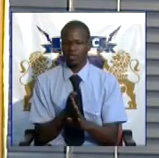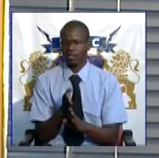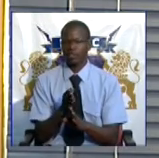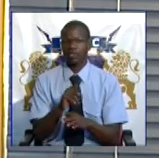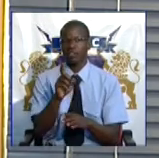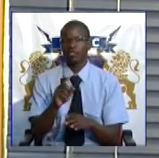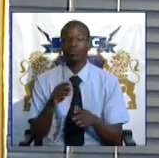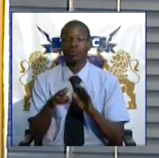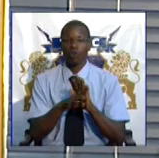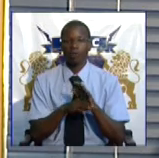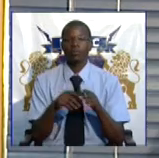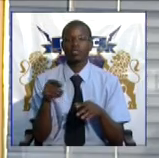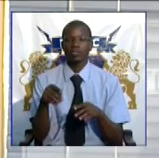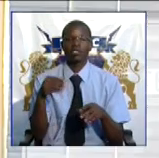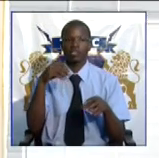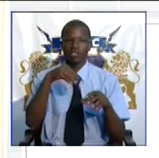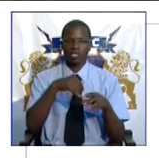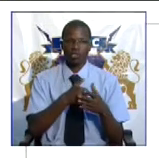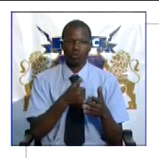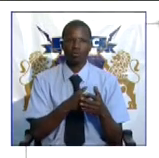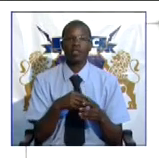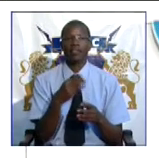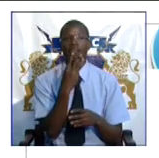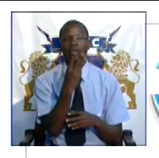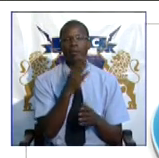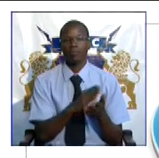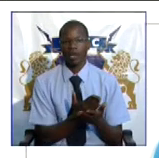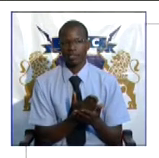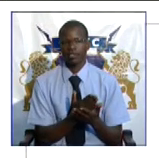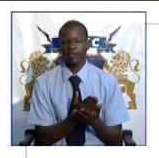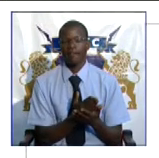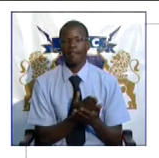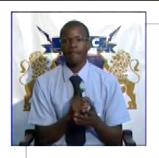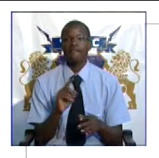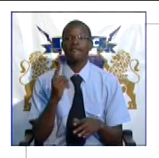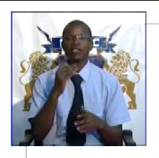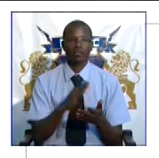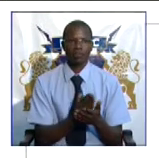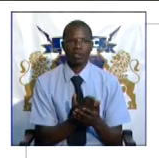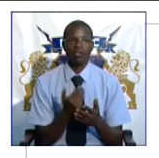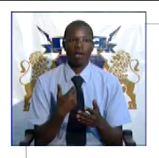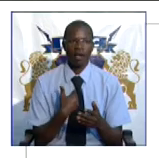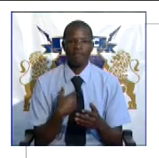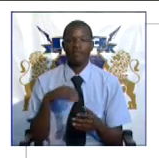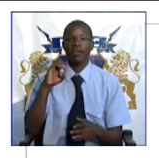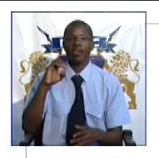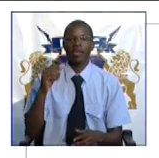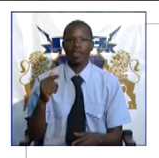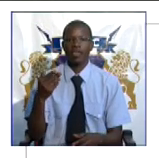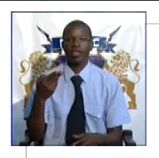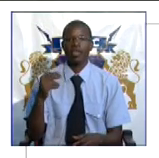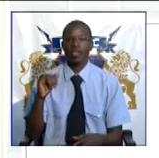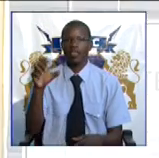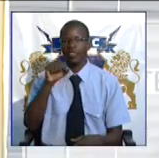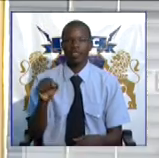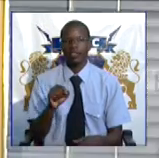forming the integrity management system. The first component is the ethics infrastructure. This